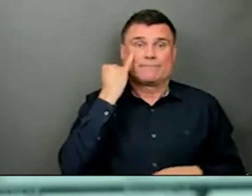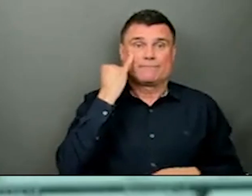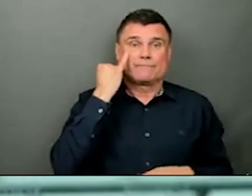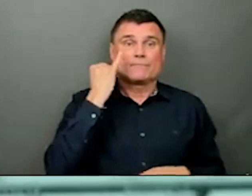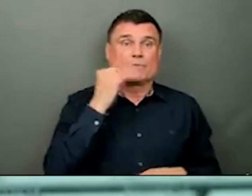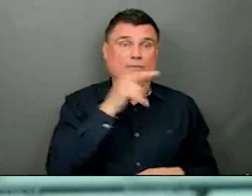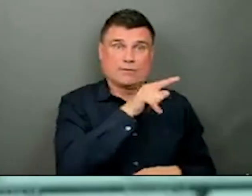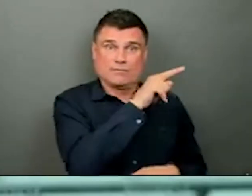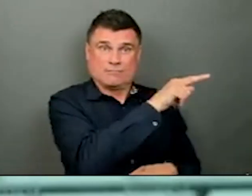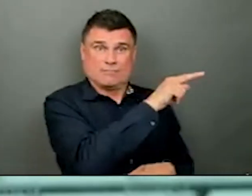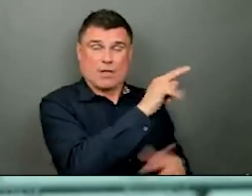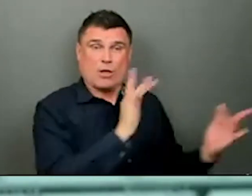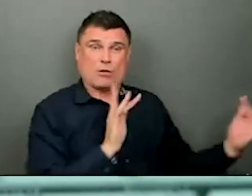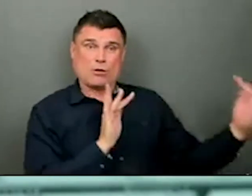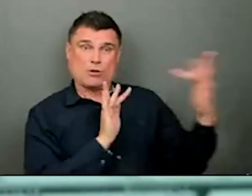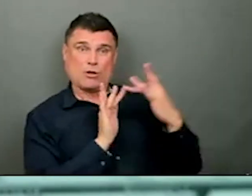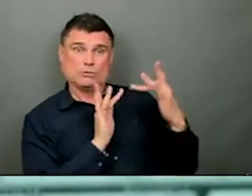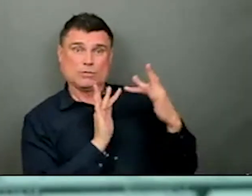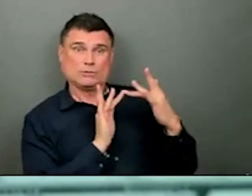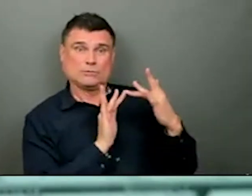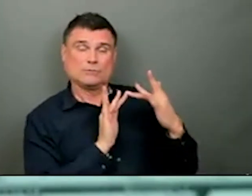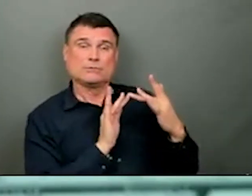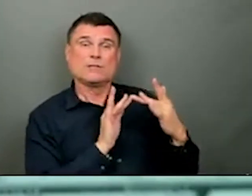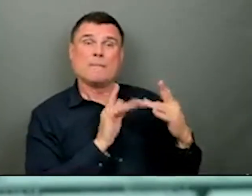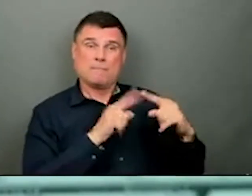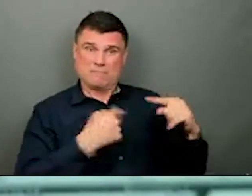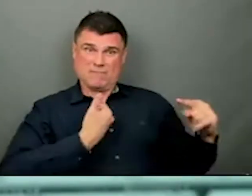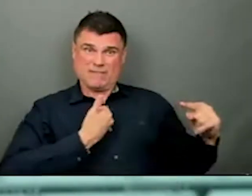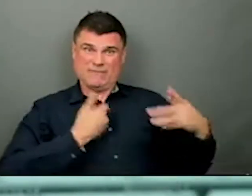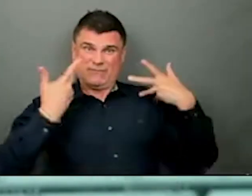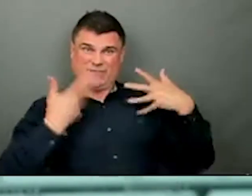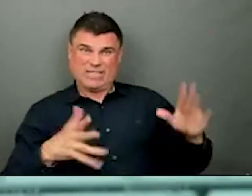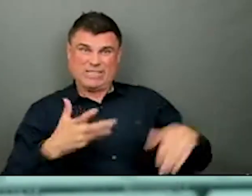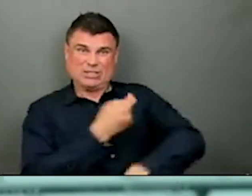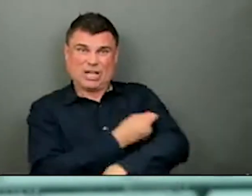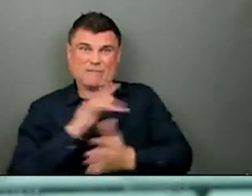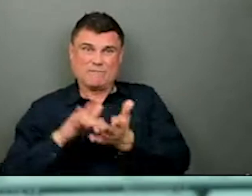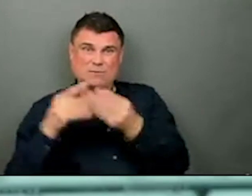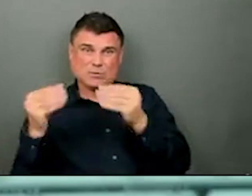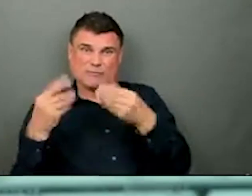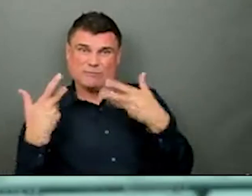invitation, and you will get an invitation for your second dose when that's due.